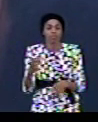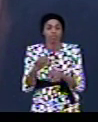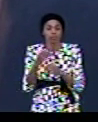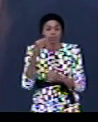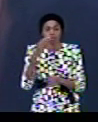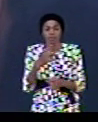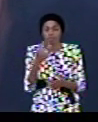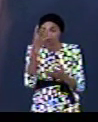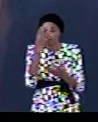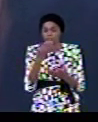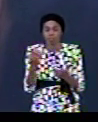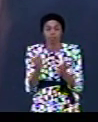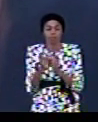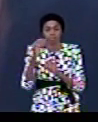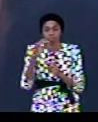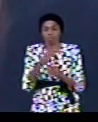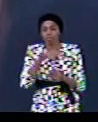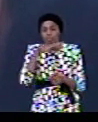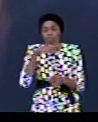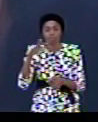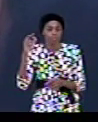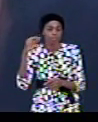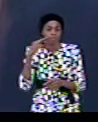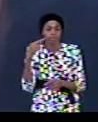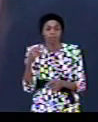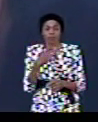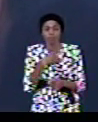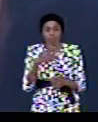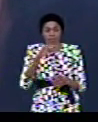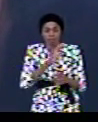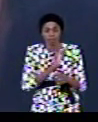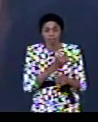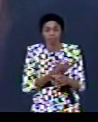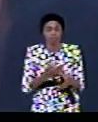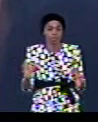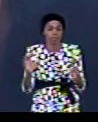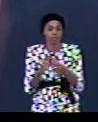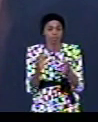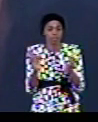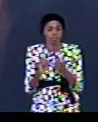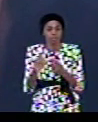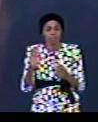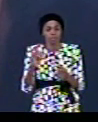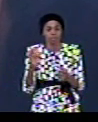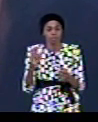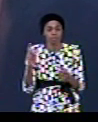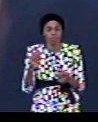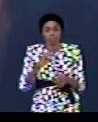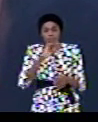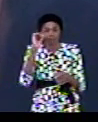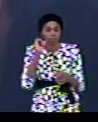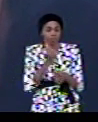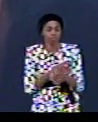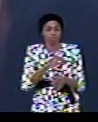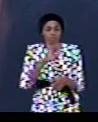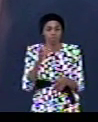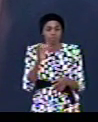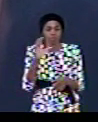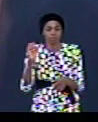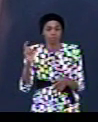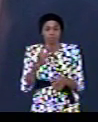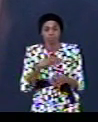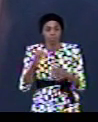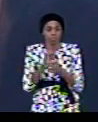lay with her, and defiled her. And his soul clave unto Dinah the daughter of Jacob, and he loved the